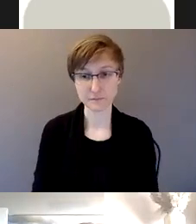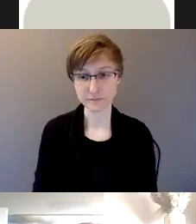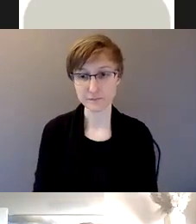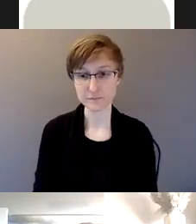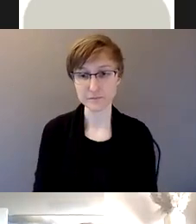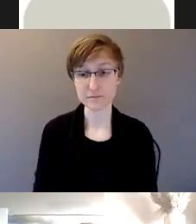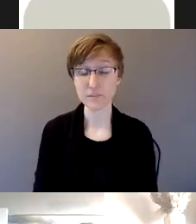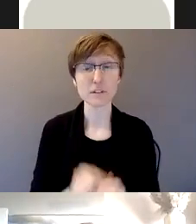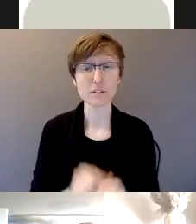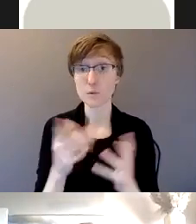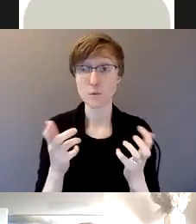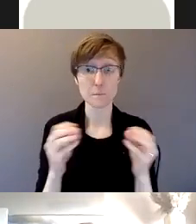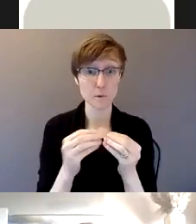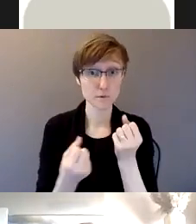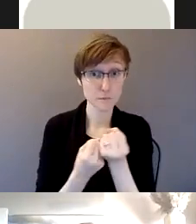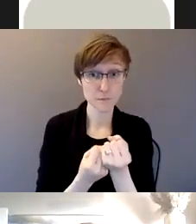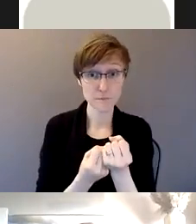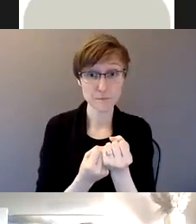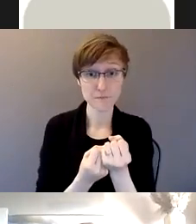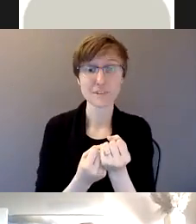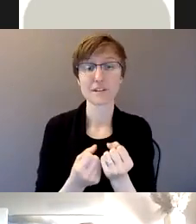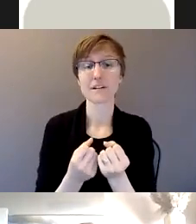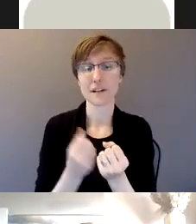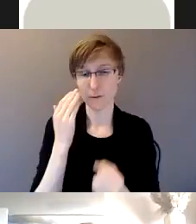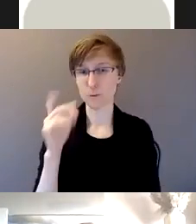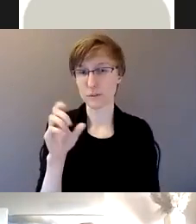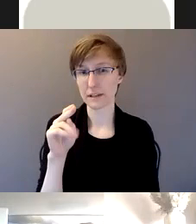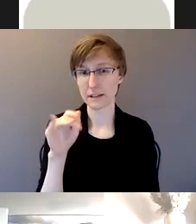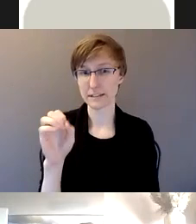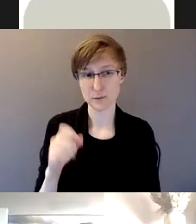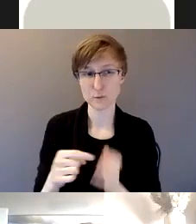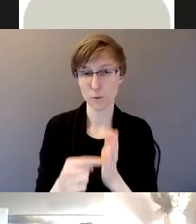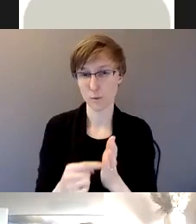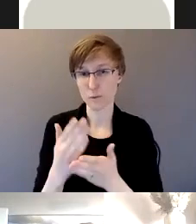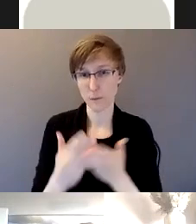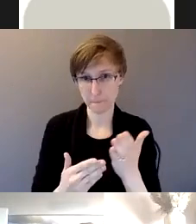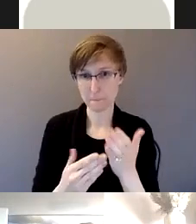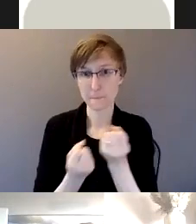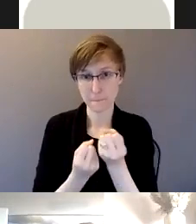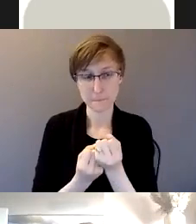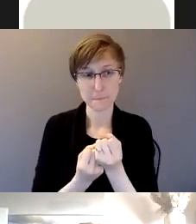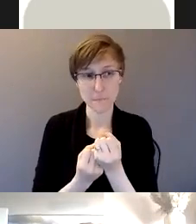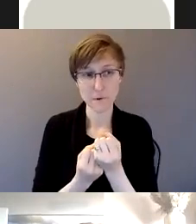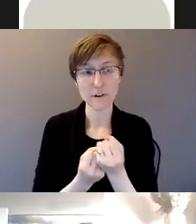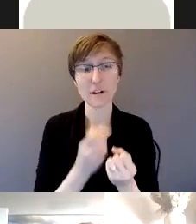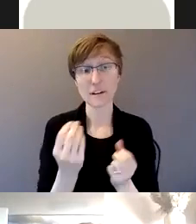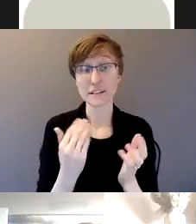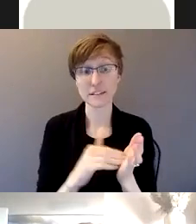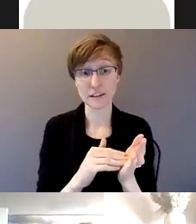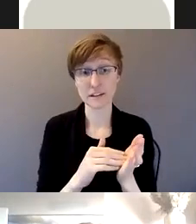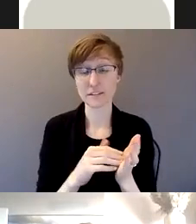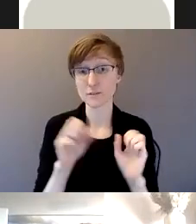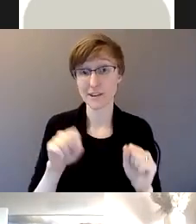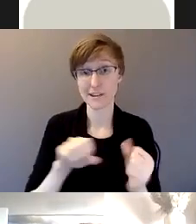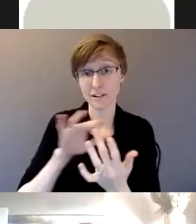additional supports, I know that Denise alluded to some of those, but again, she had mentioned about referring or talking to the police about